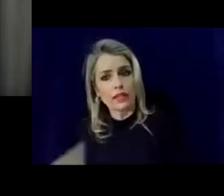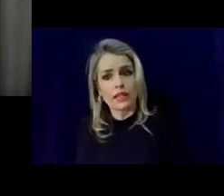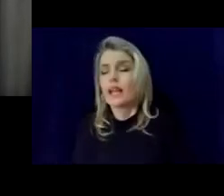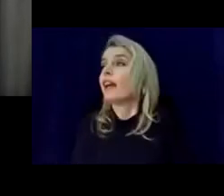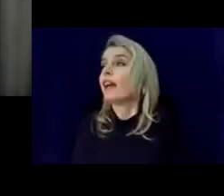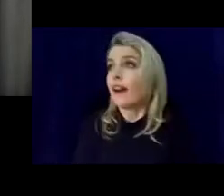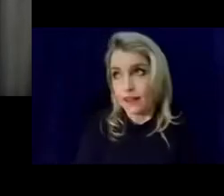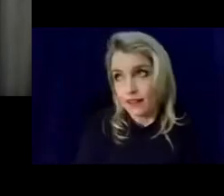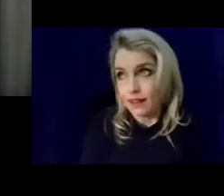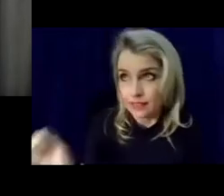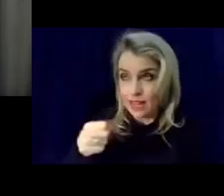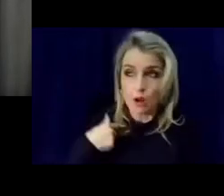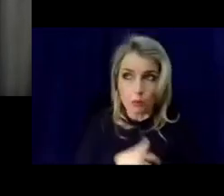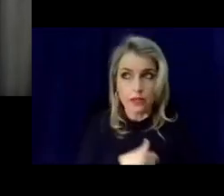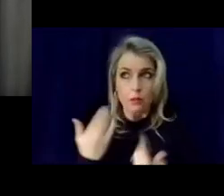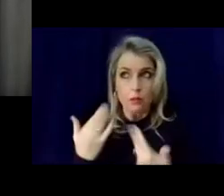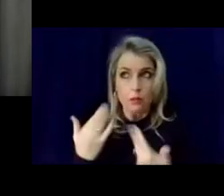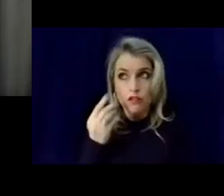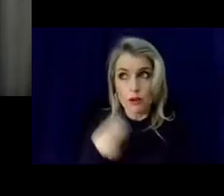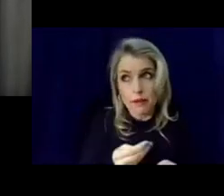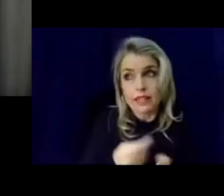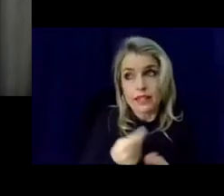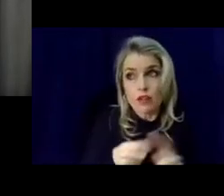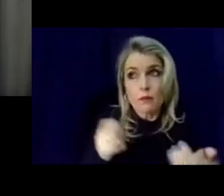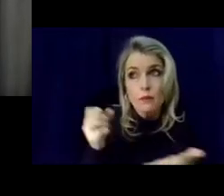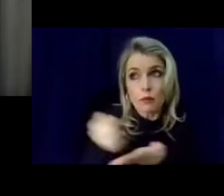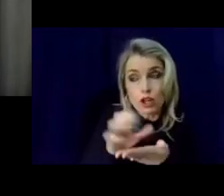yeah. Yeah, waiting for money from credit card